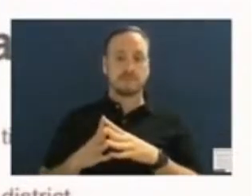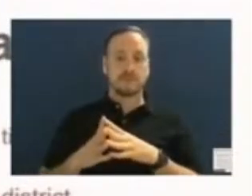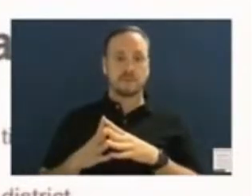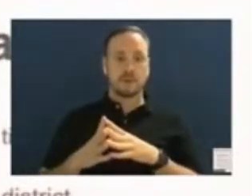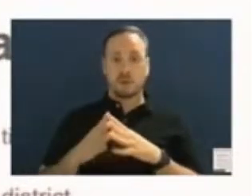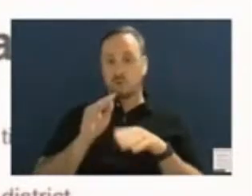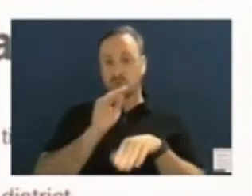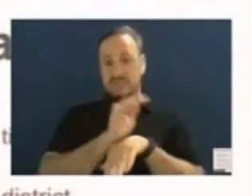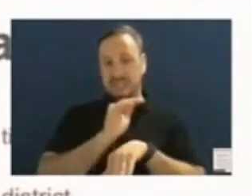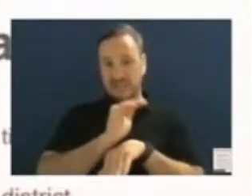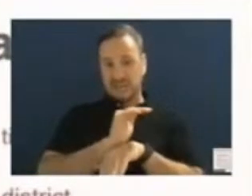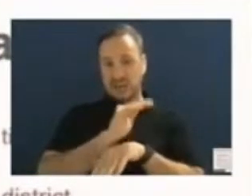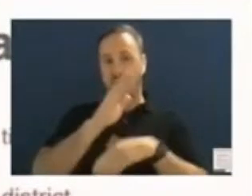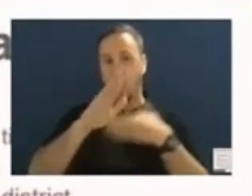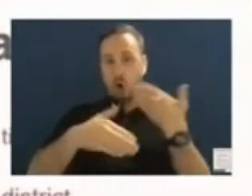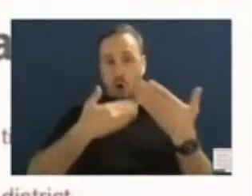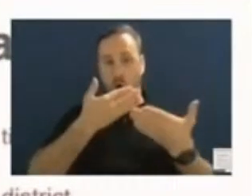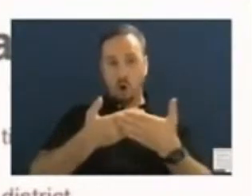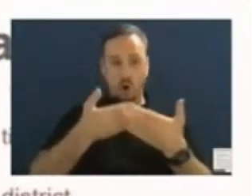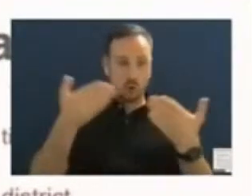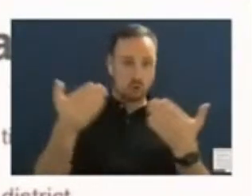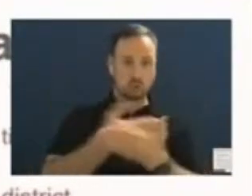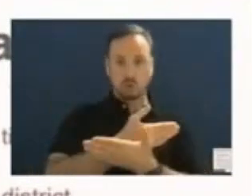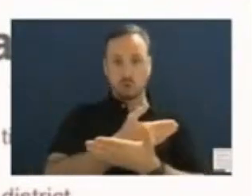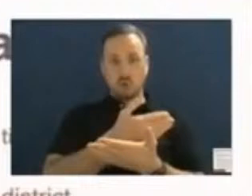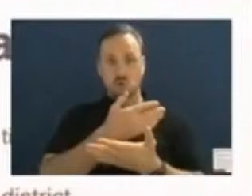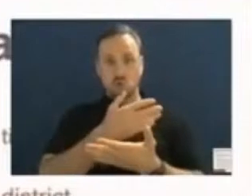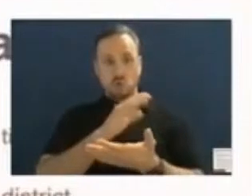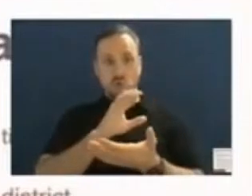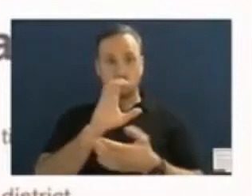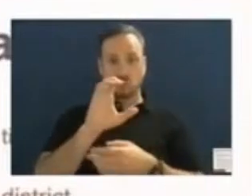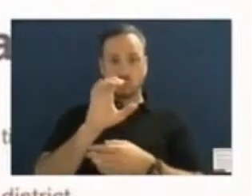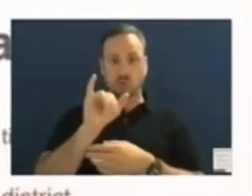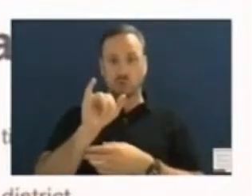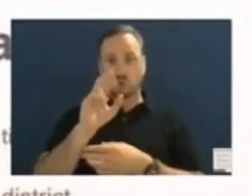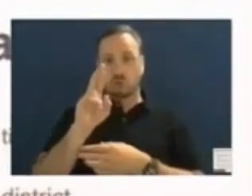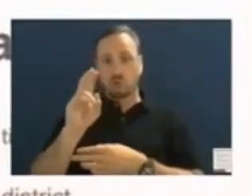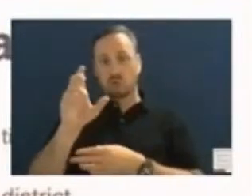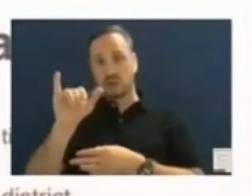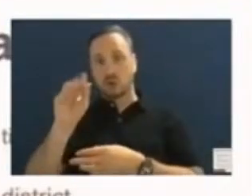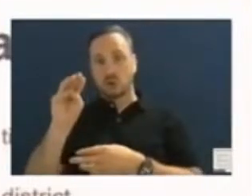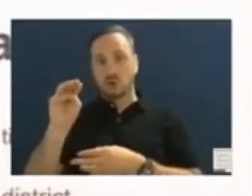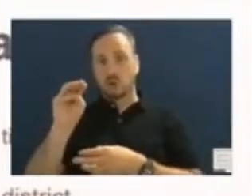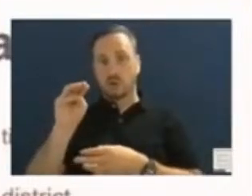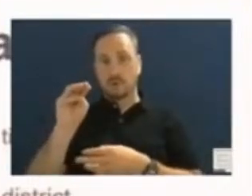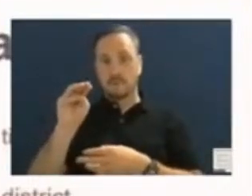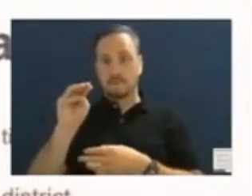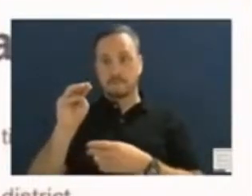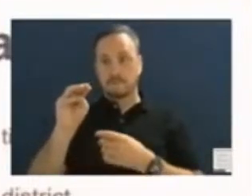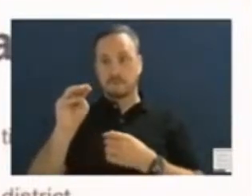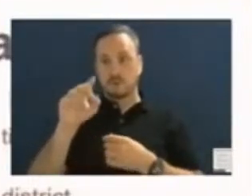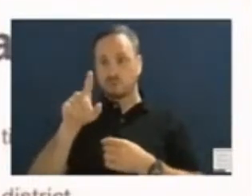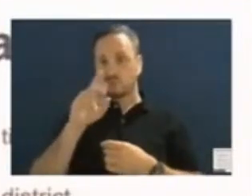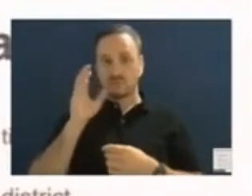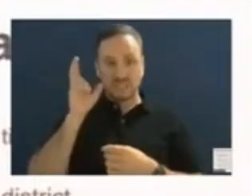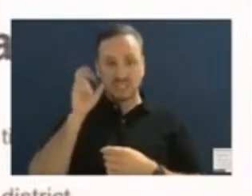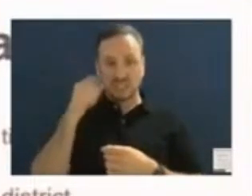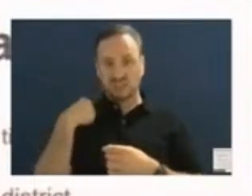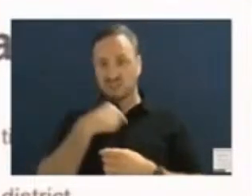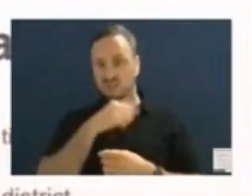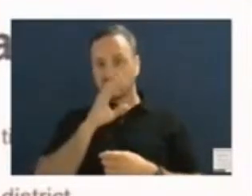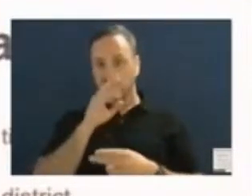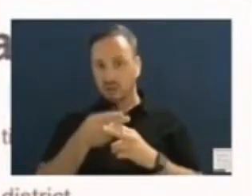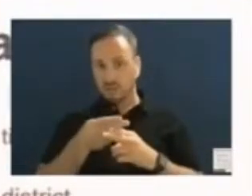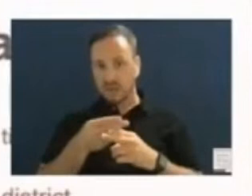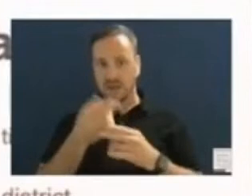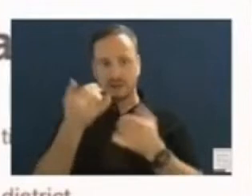talk about for over the last year and a half in this district, not only has this system strategically invested in digitizing that curriculum